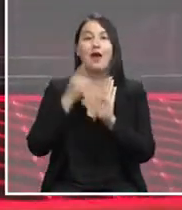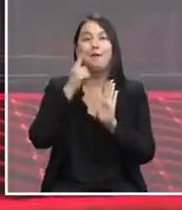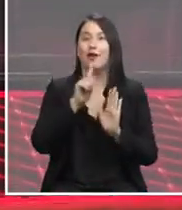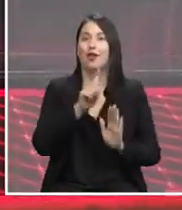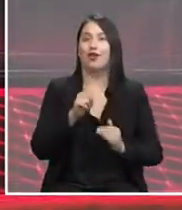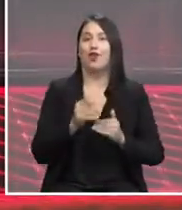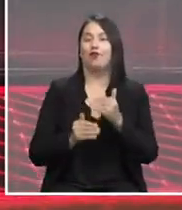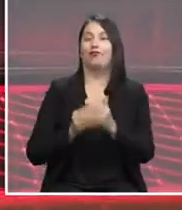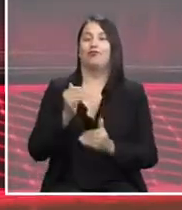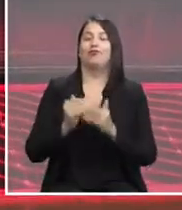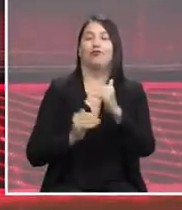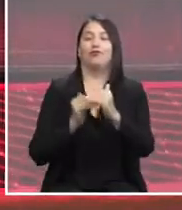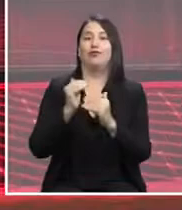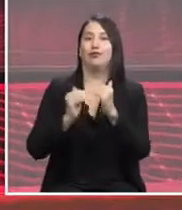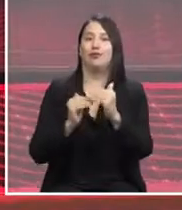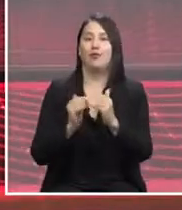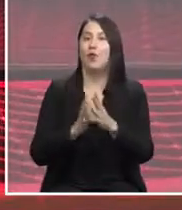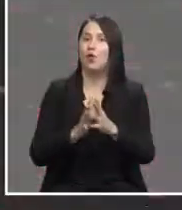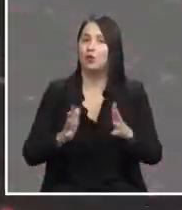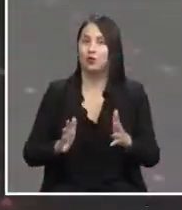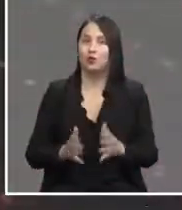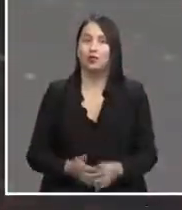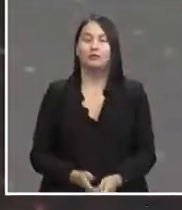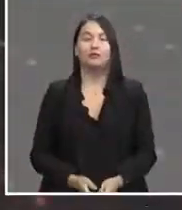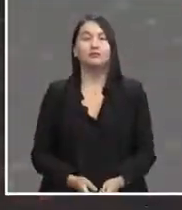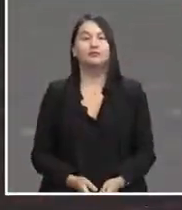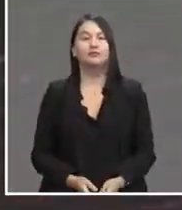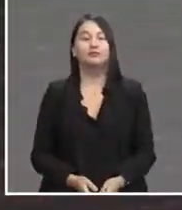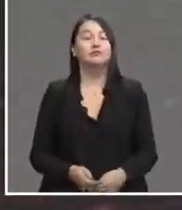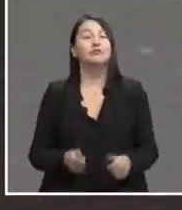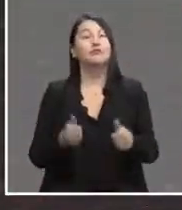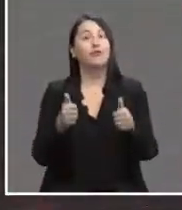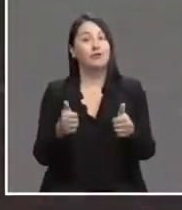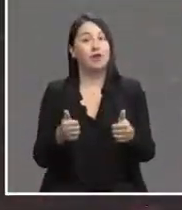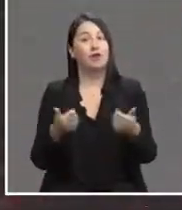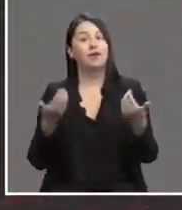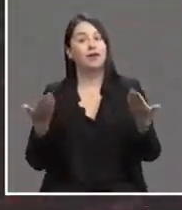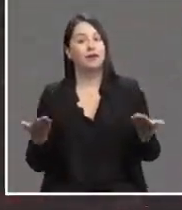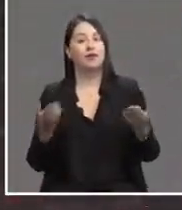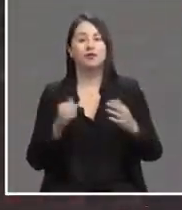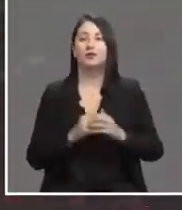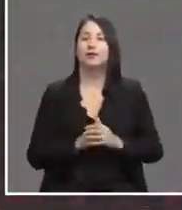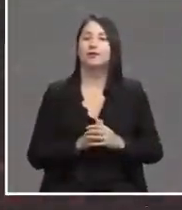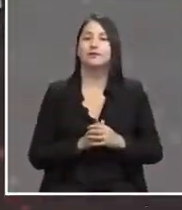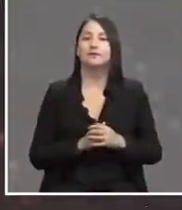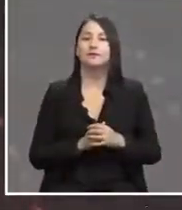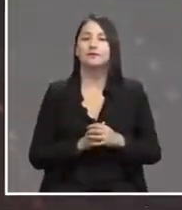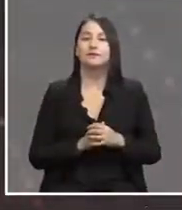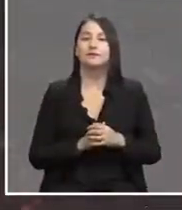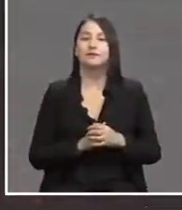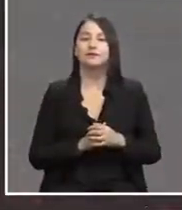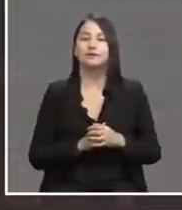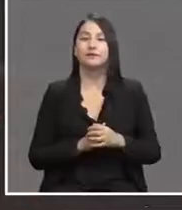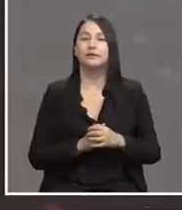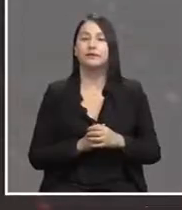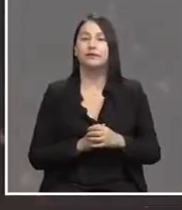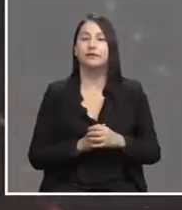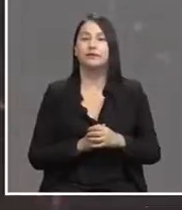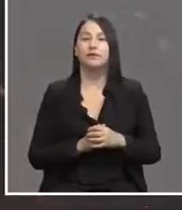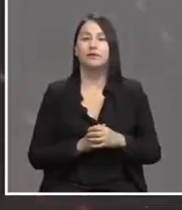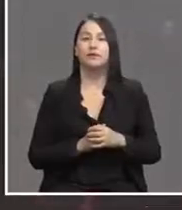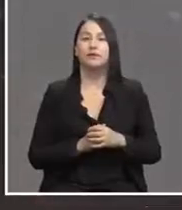Okay. So the bomb, the Hiroshima bomb in